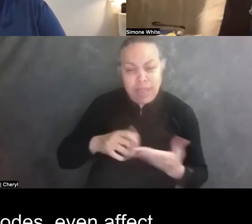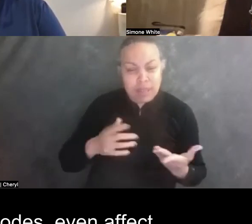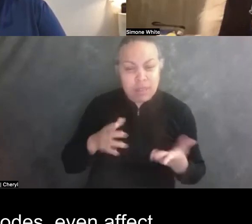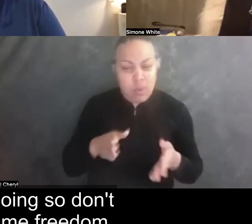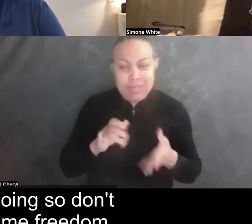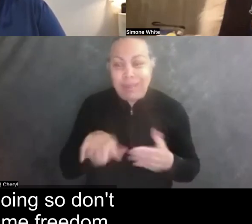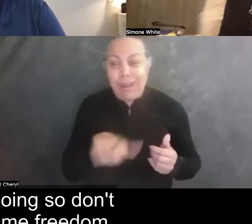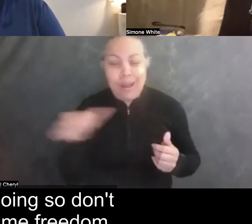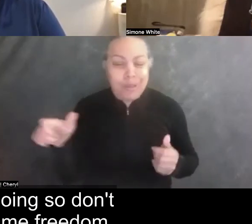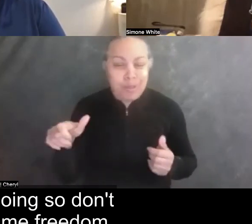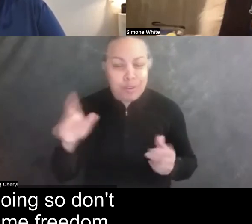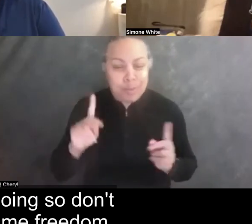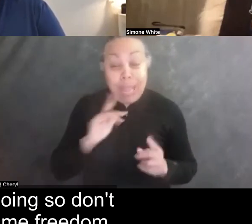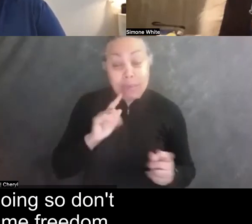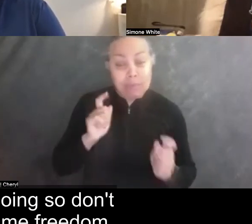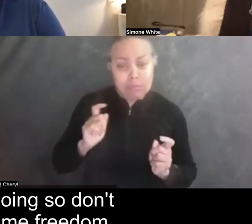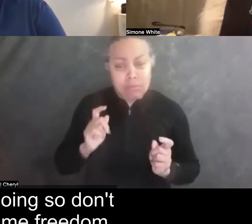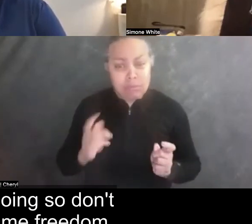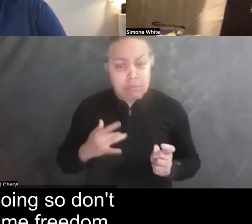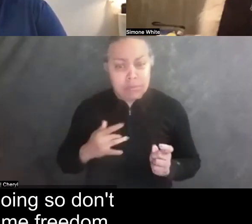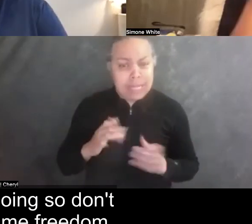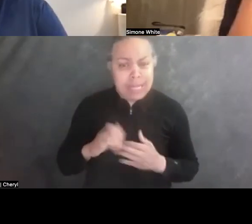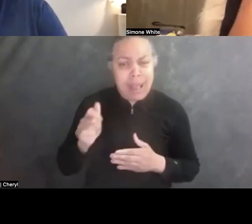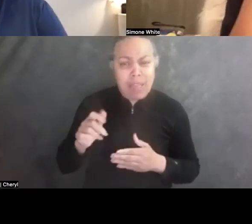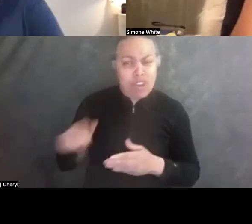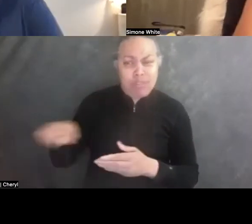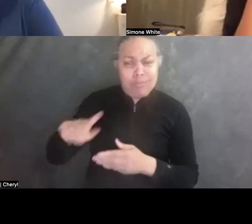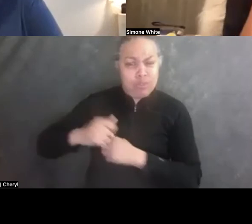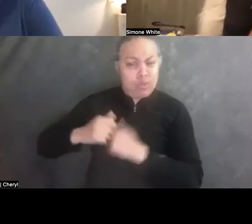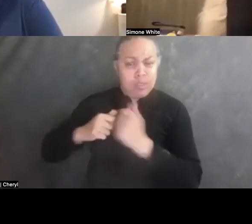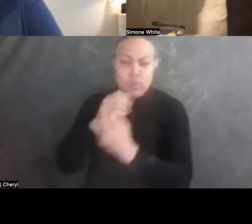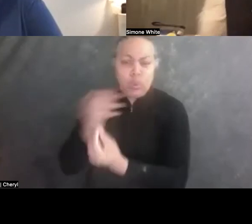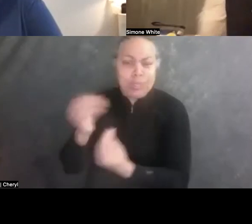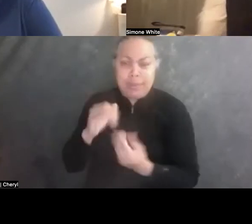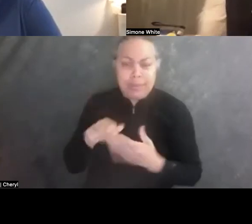even affect, other ways of doing so, don't give me that same freedom.